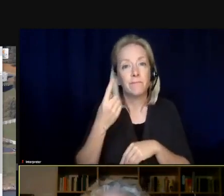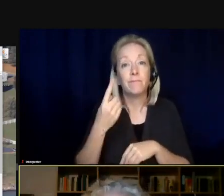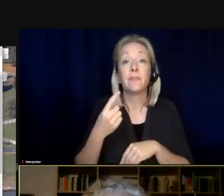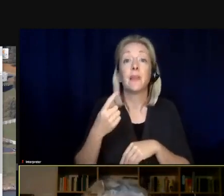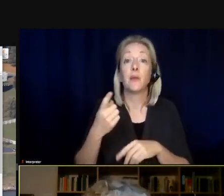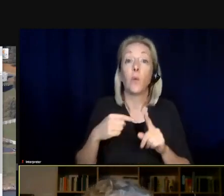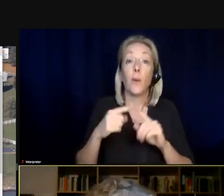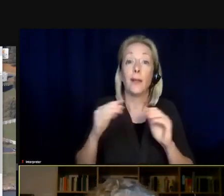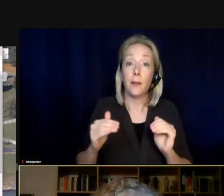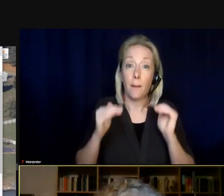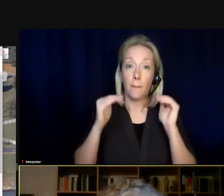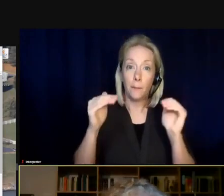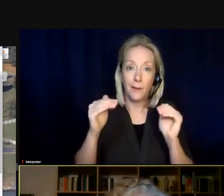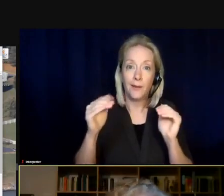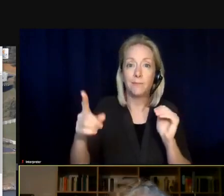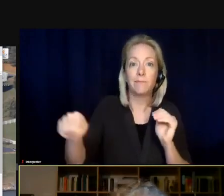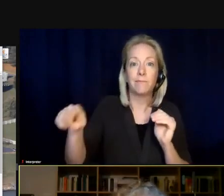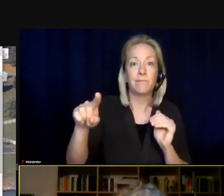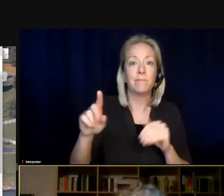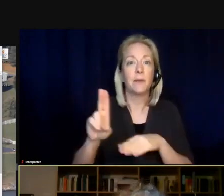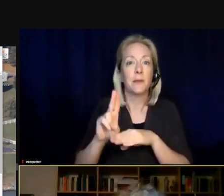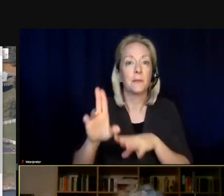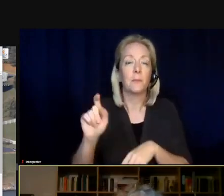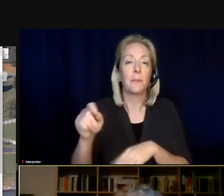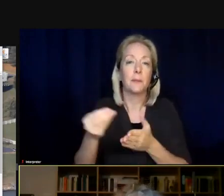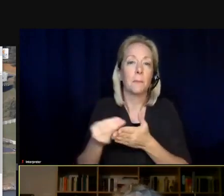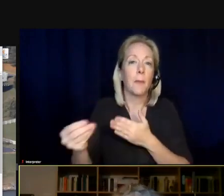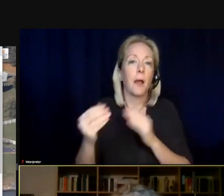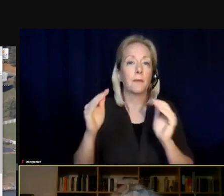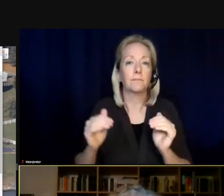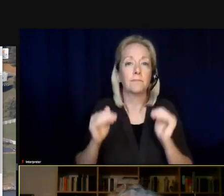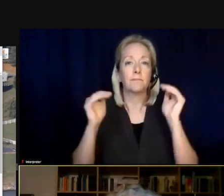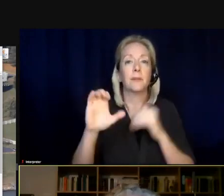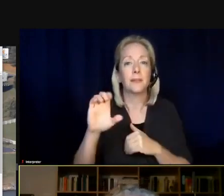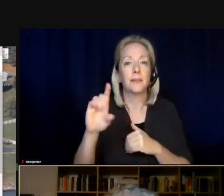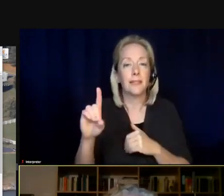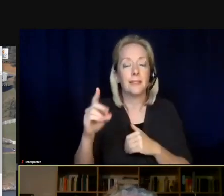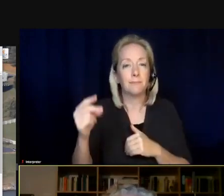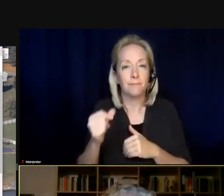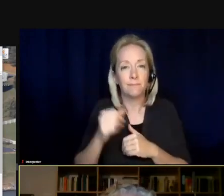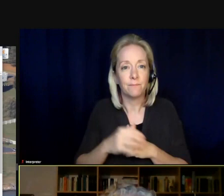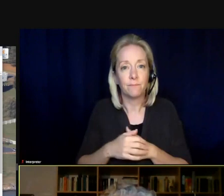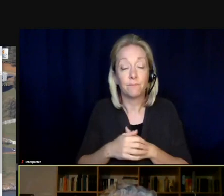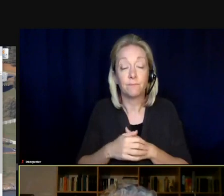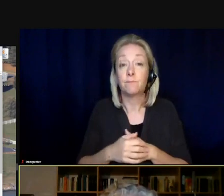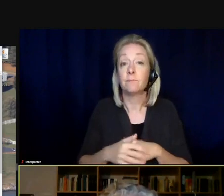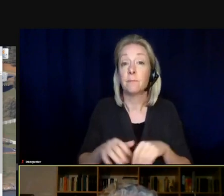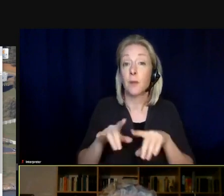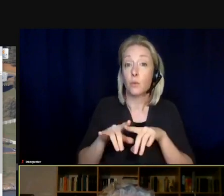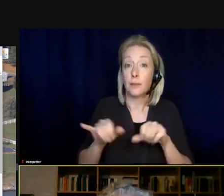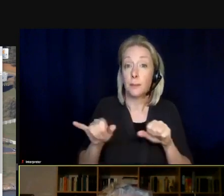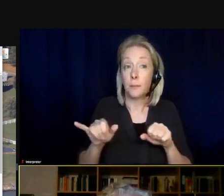an upgraded CD. Well, during this time period, we also started getting requests